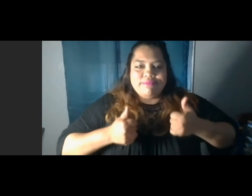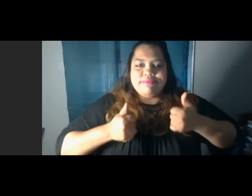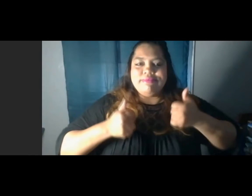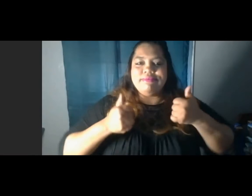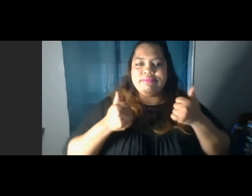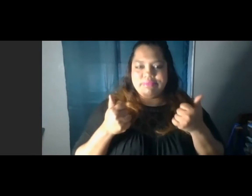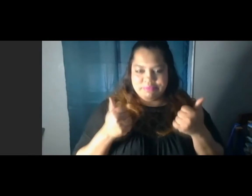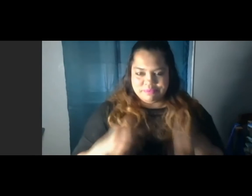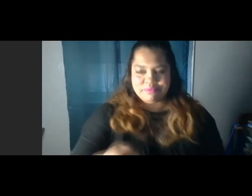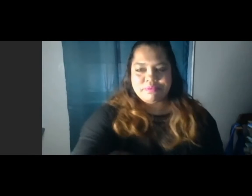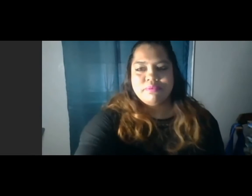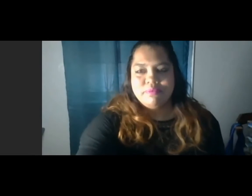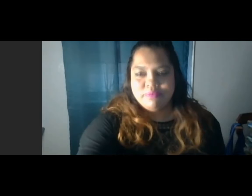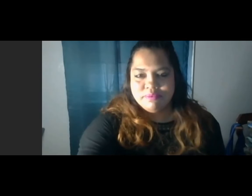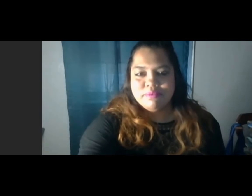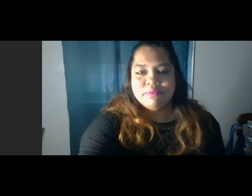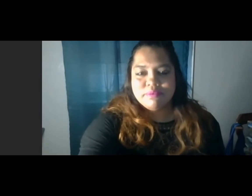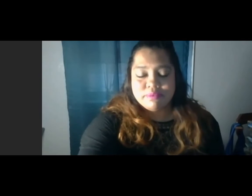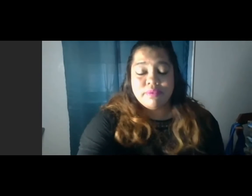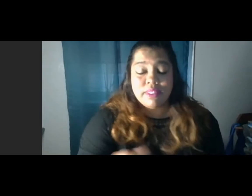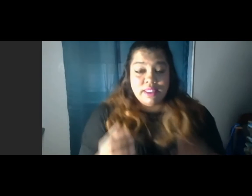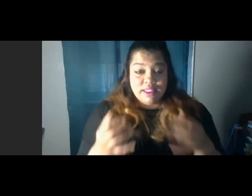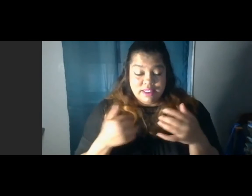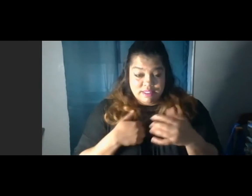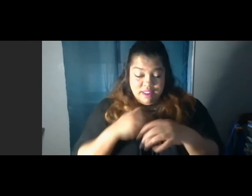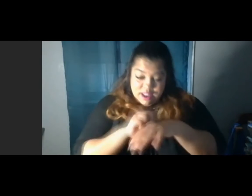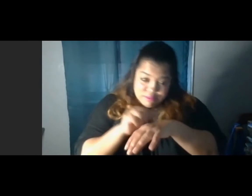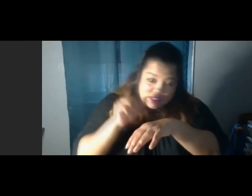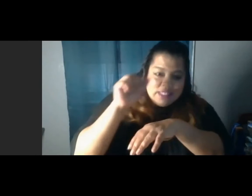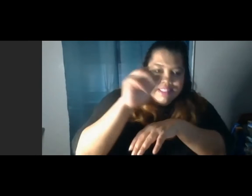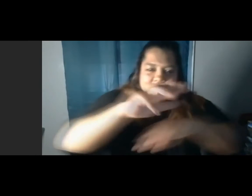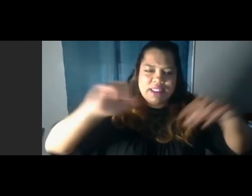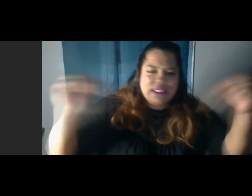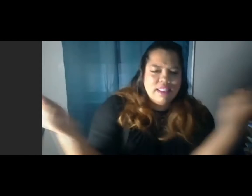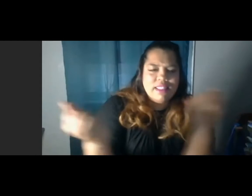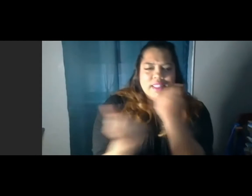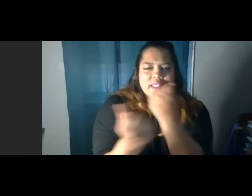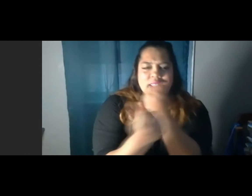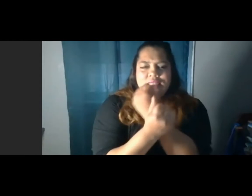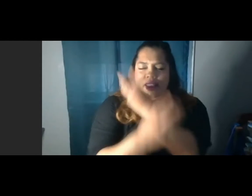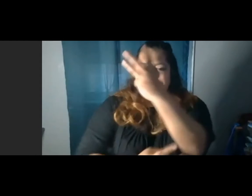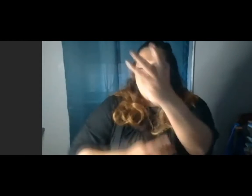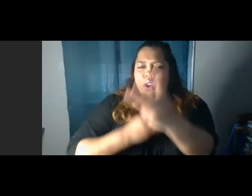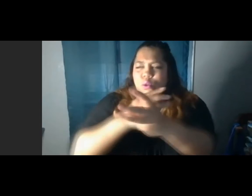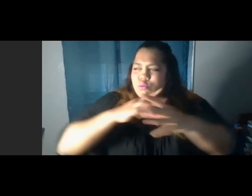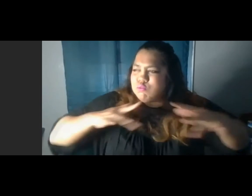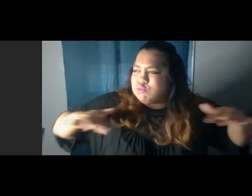life. So I'm sending love all over